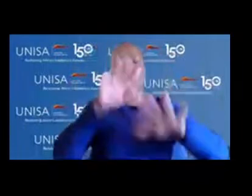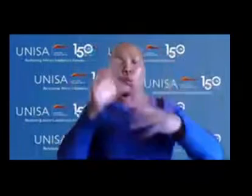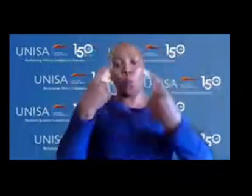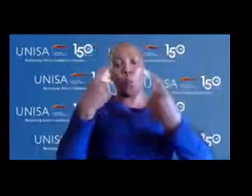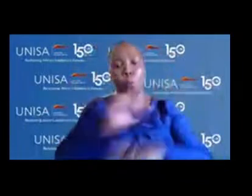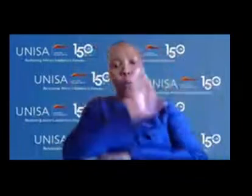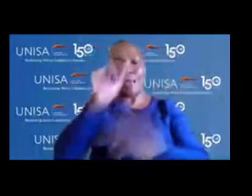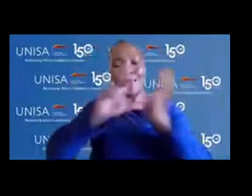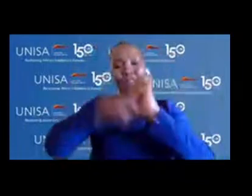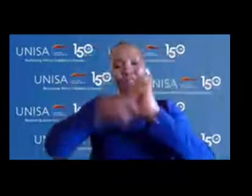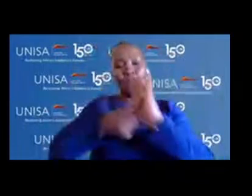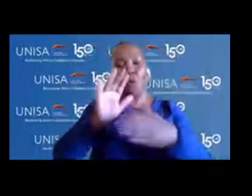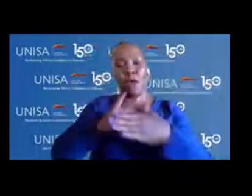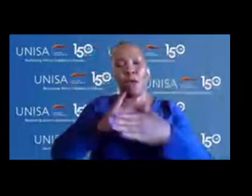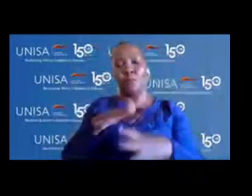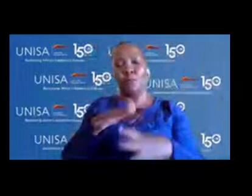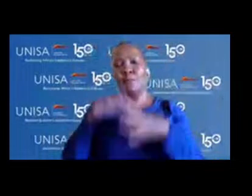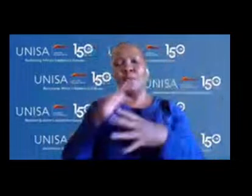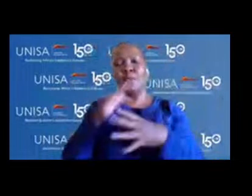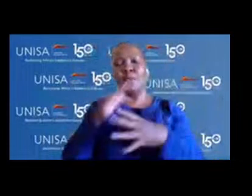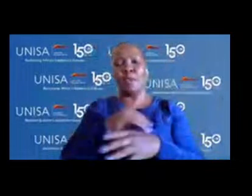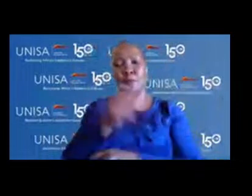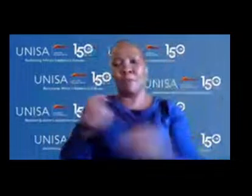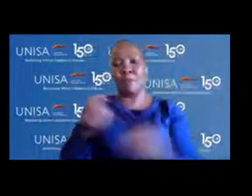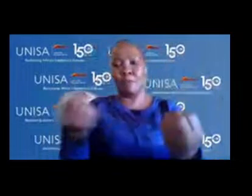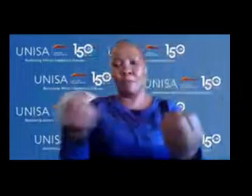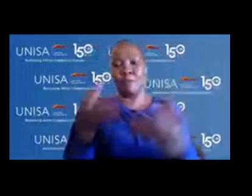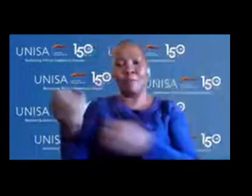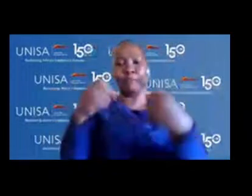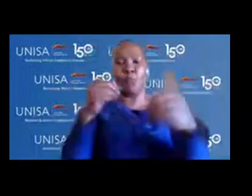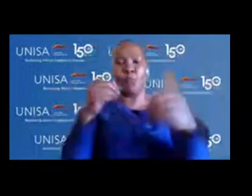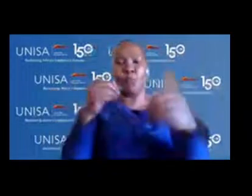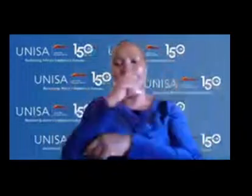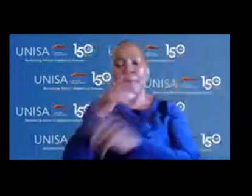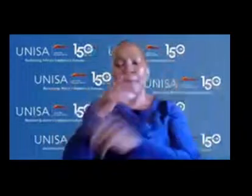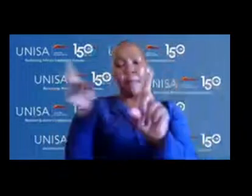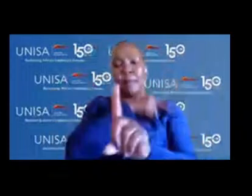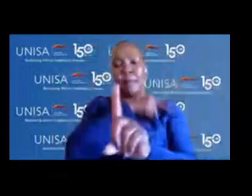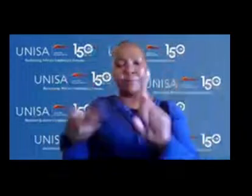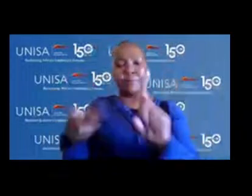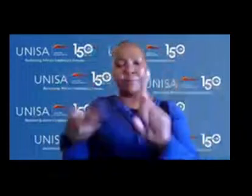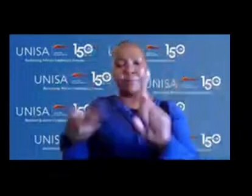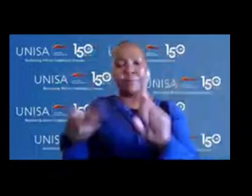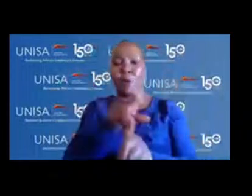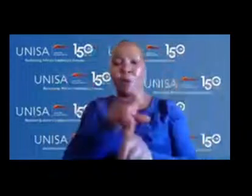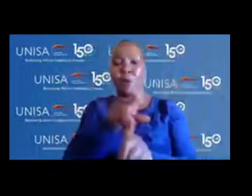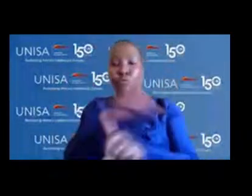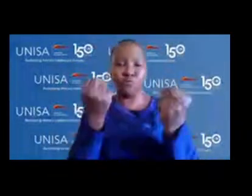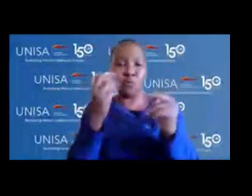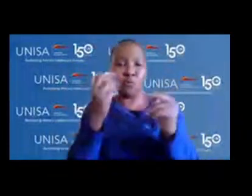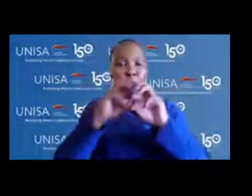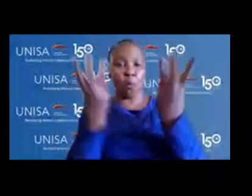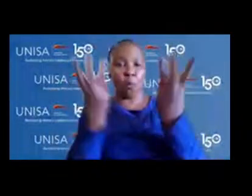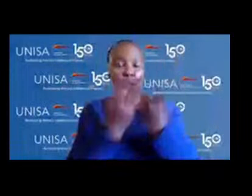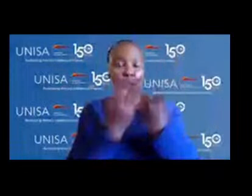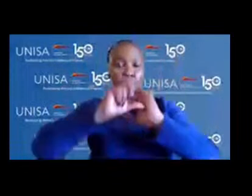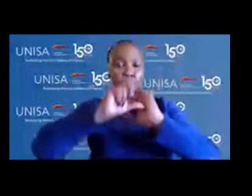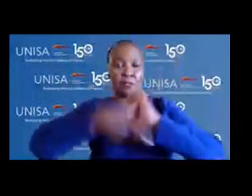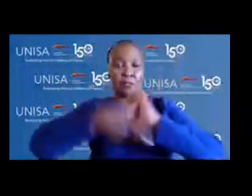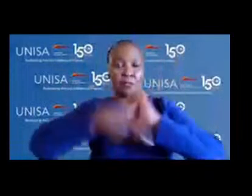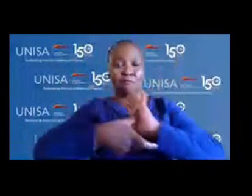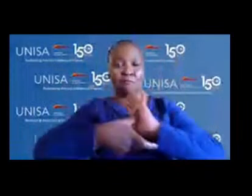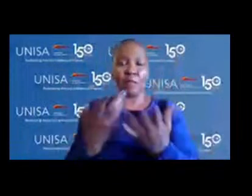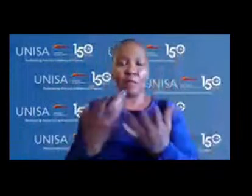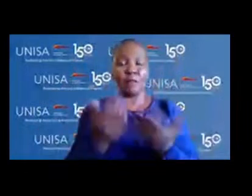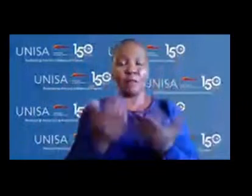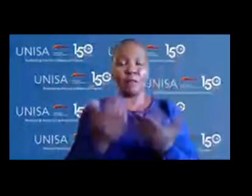to the fear of stigma and victimization, especially those who are new in the world of disabilities. As students,